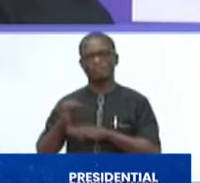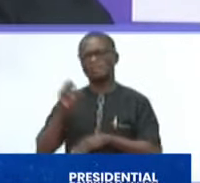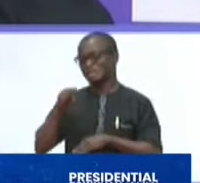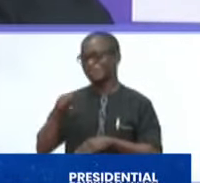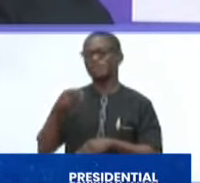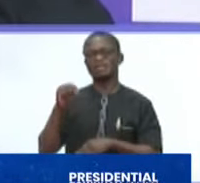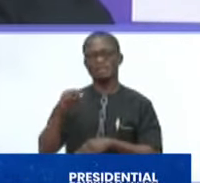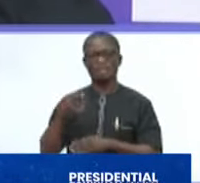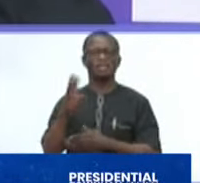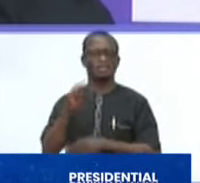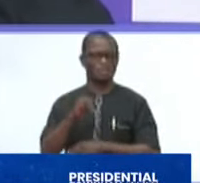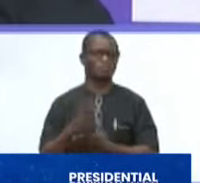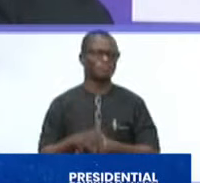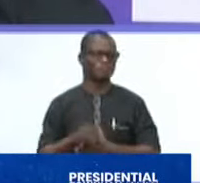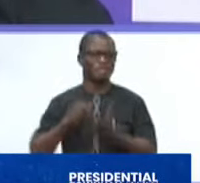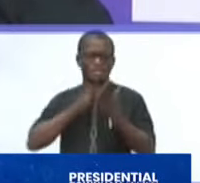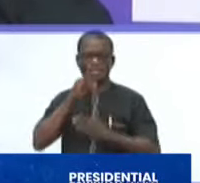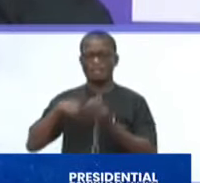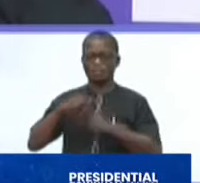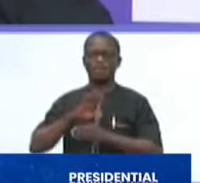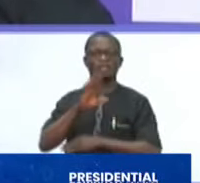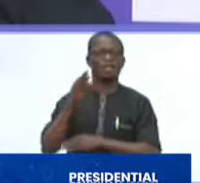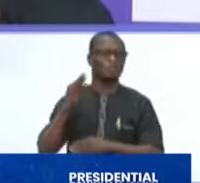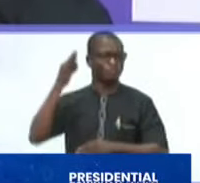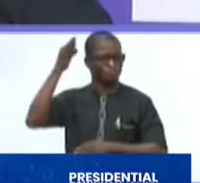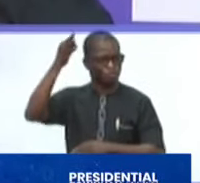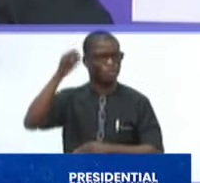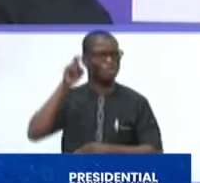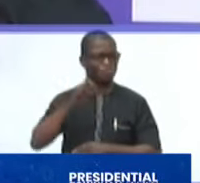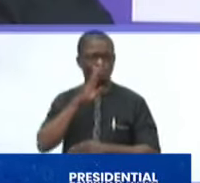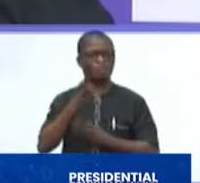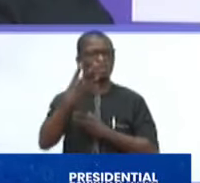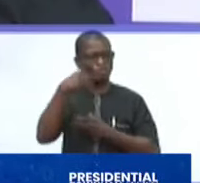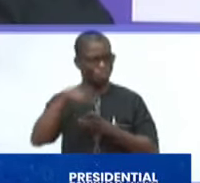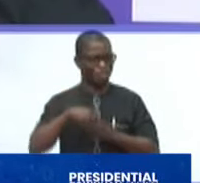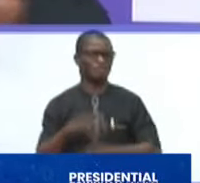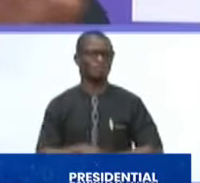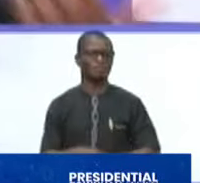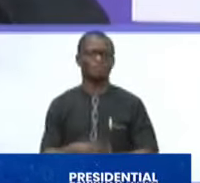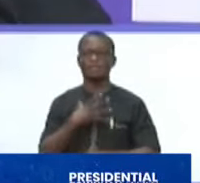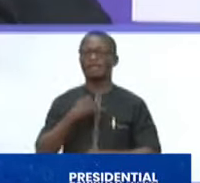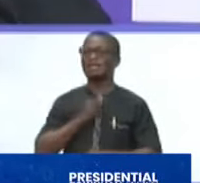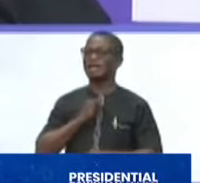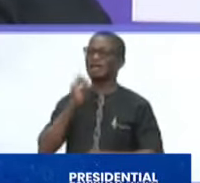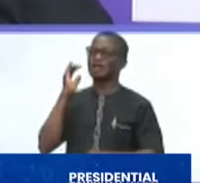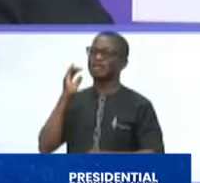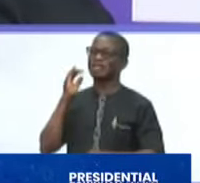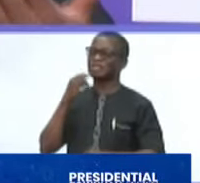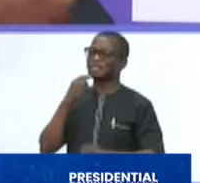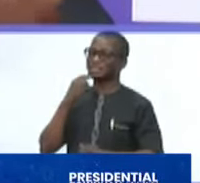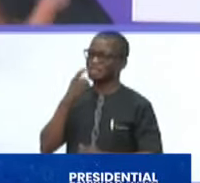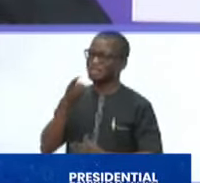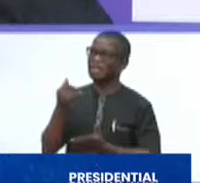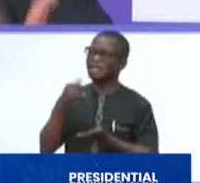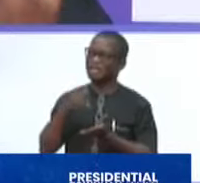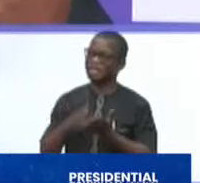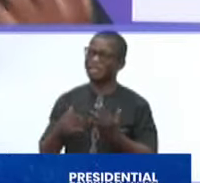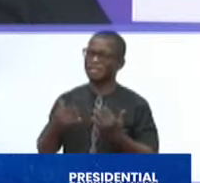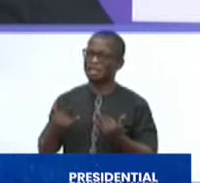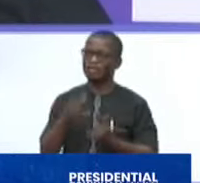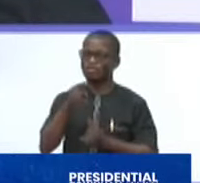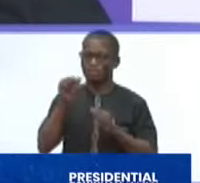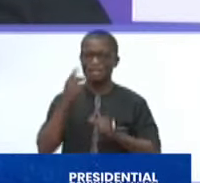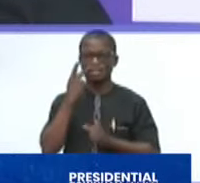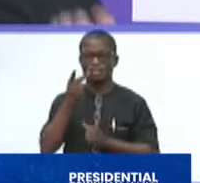future. They have to be in decision making. I say it every day. And I do it now. You could see in all